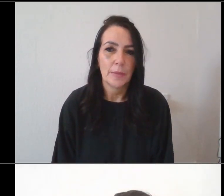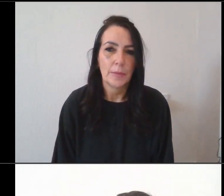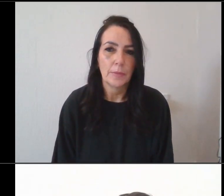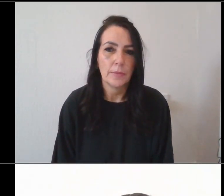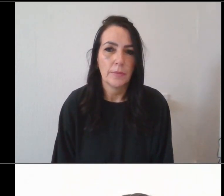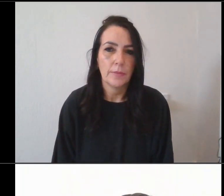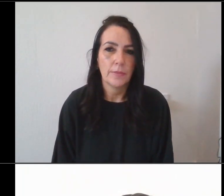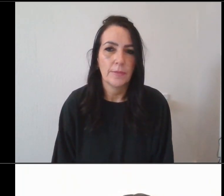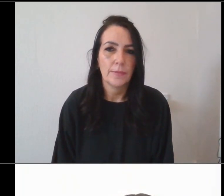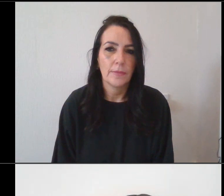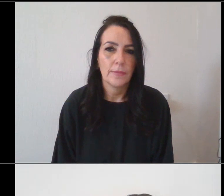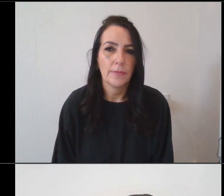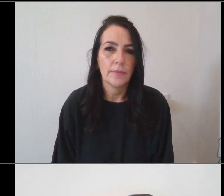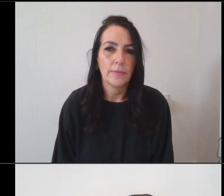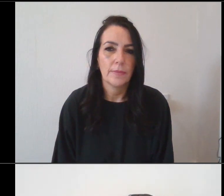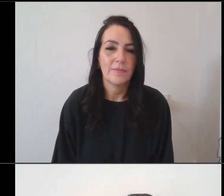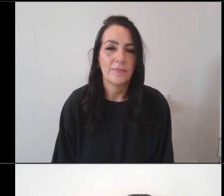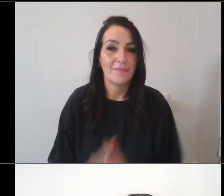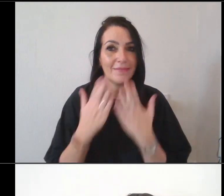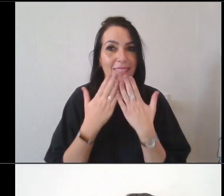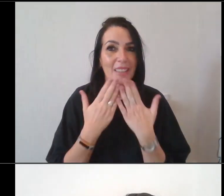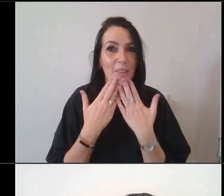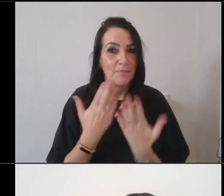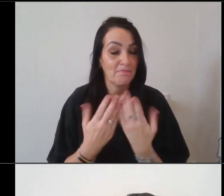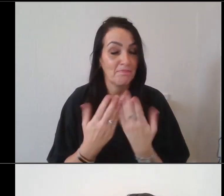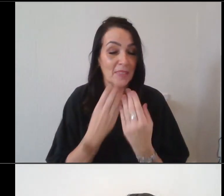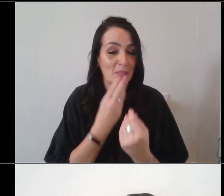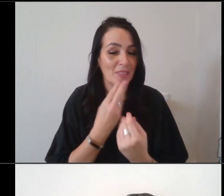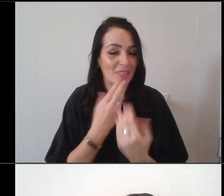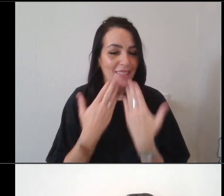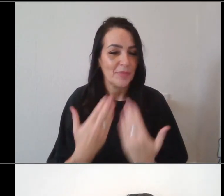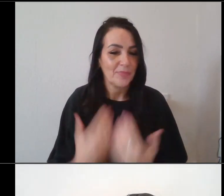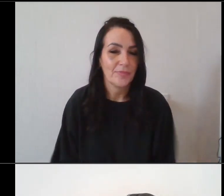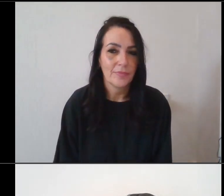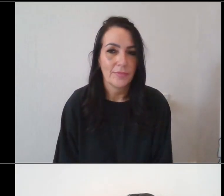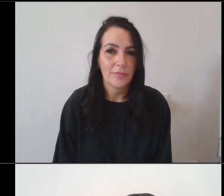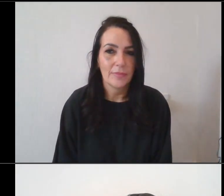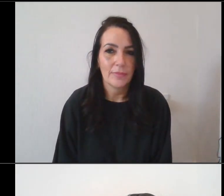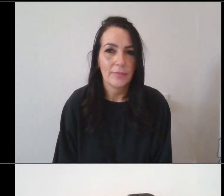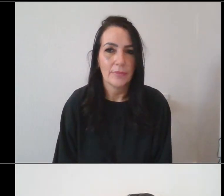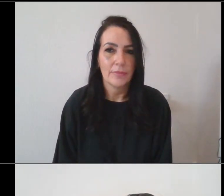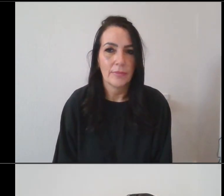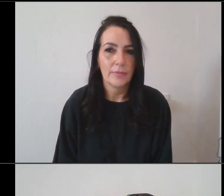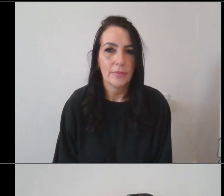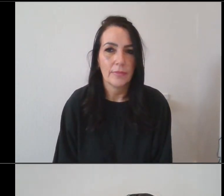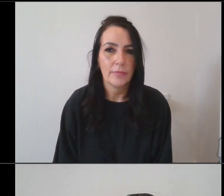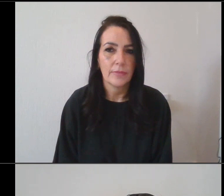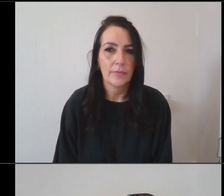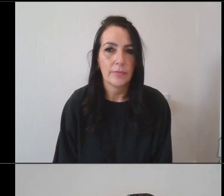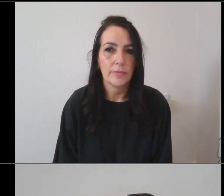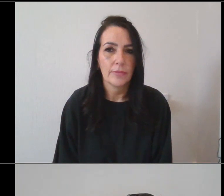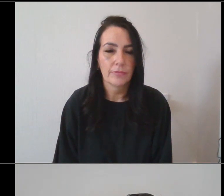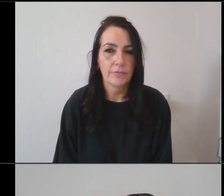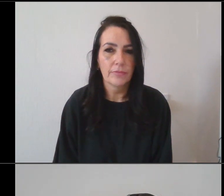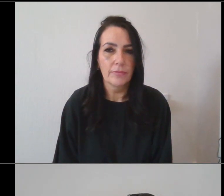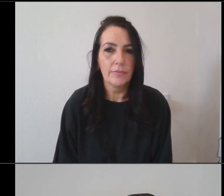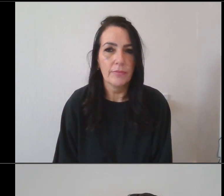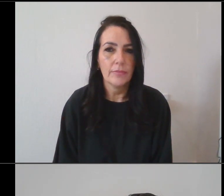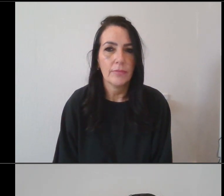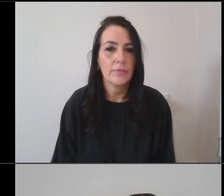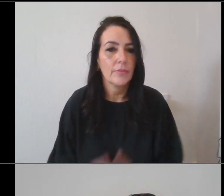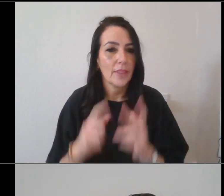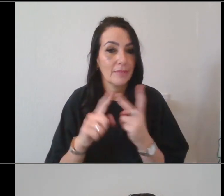Thank you. That was very informative. Our second question, I think, Laura, you might be best